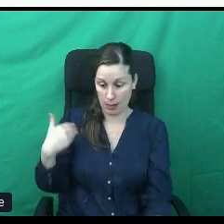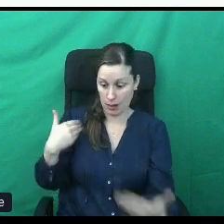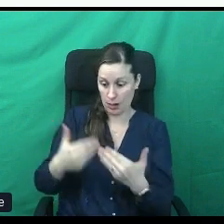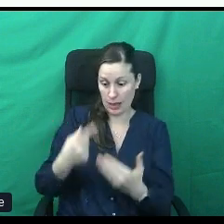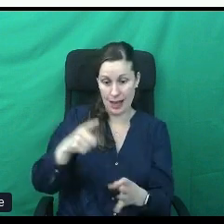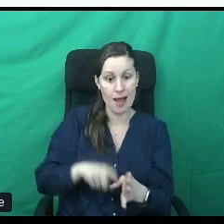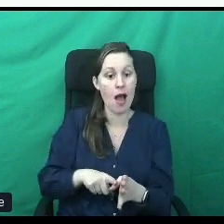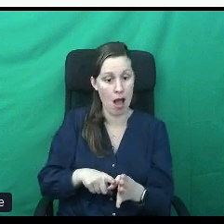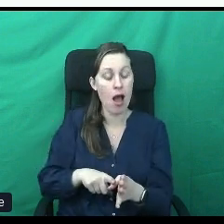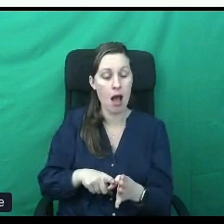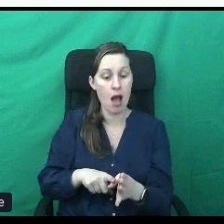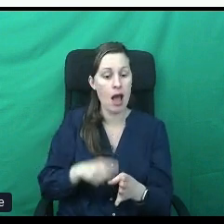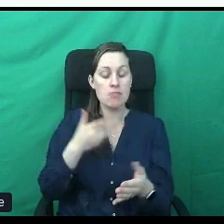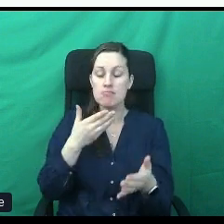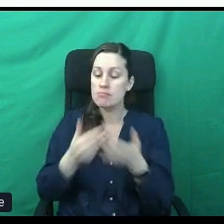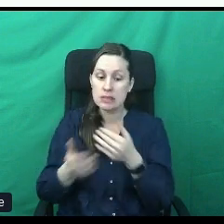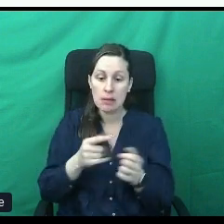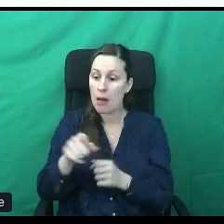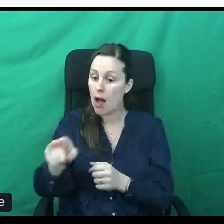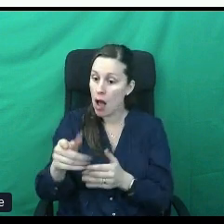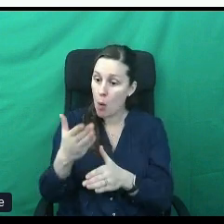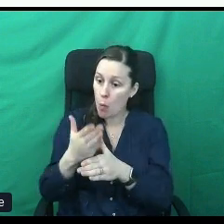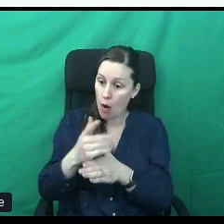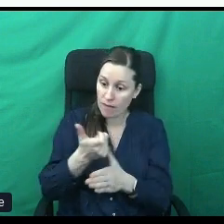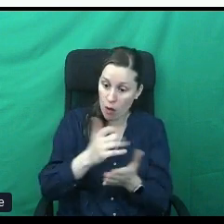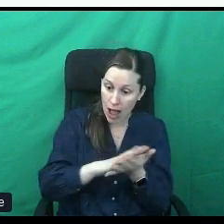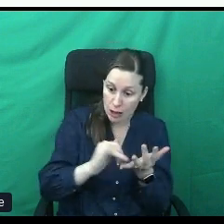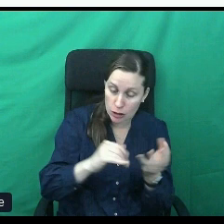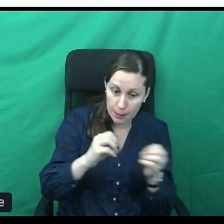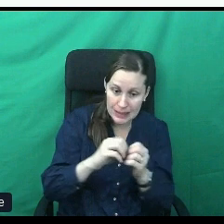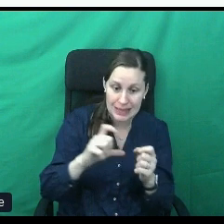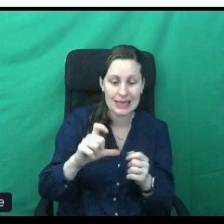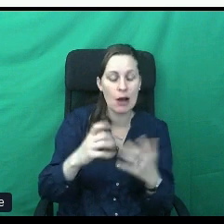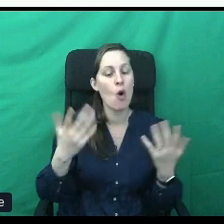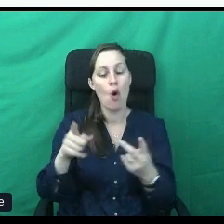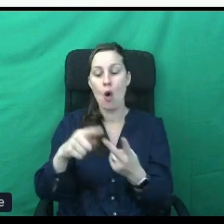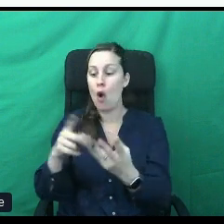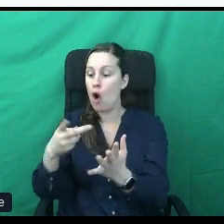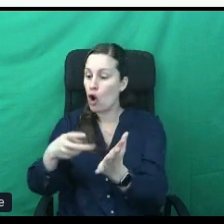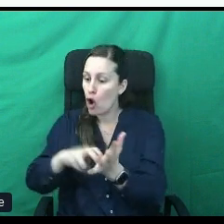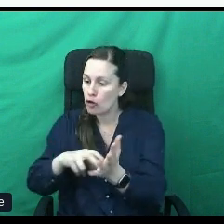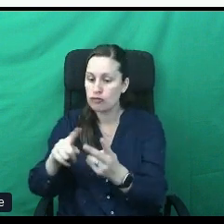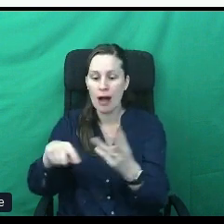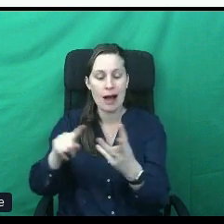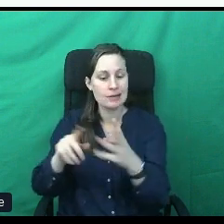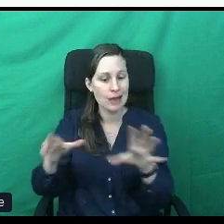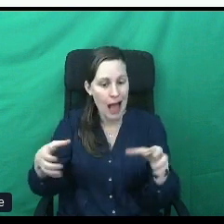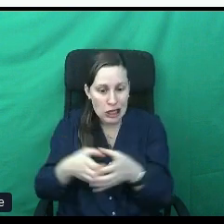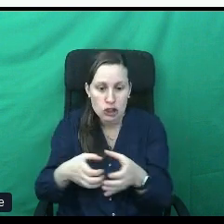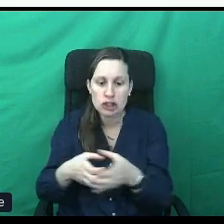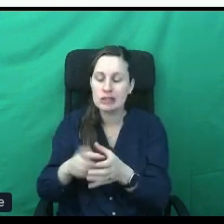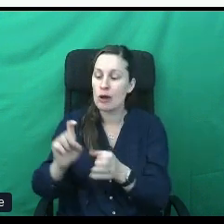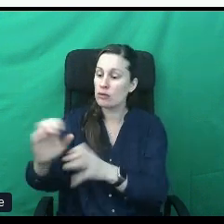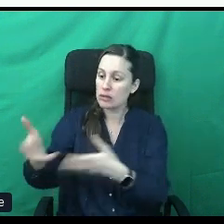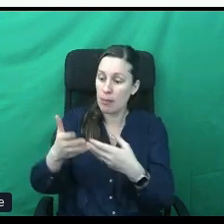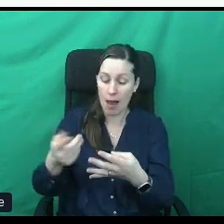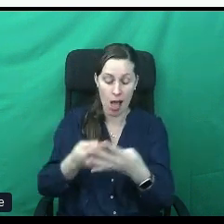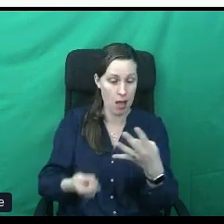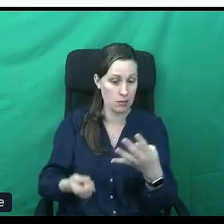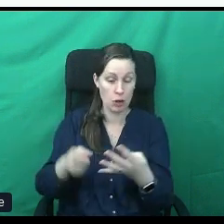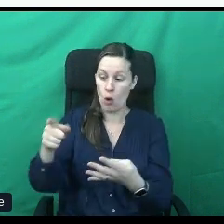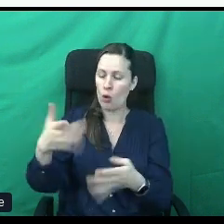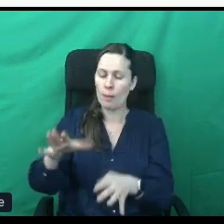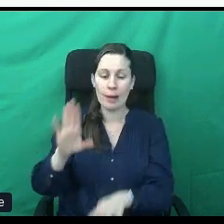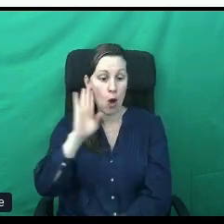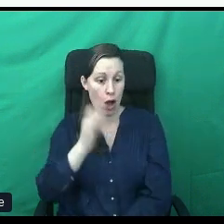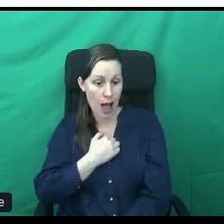the attendees worked for HSBC or whether they were contractors, agencies, suppliers, or just that they'd heard about the